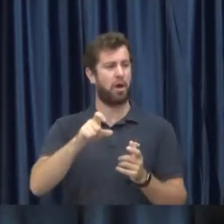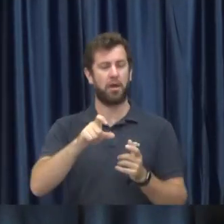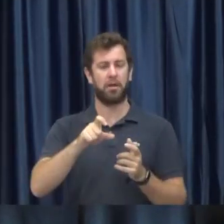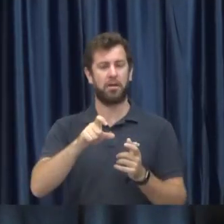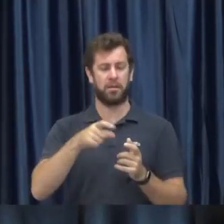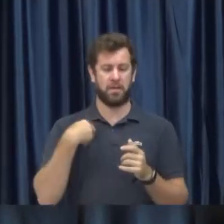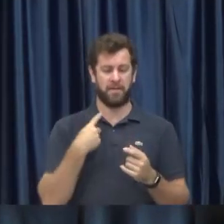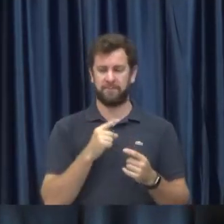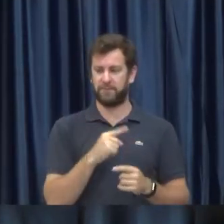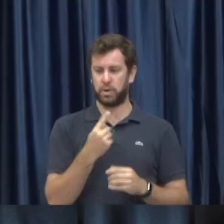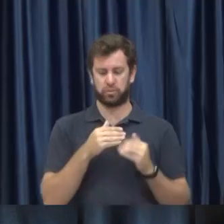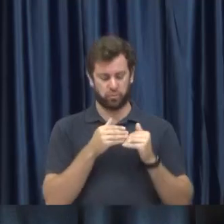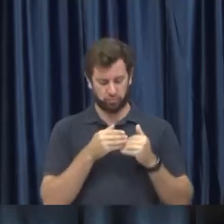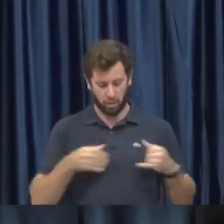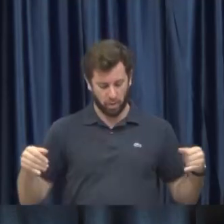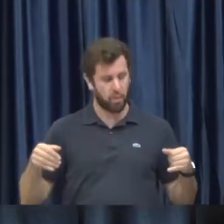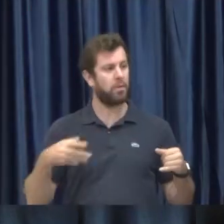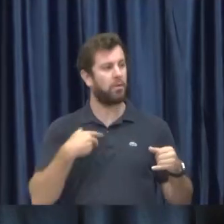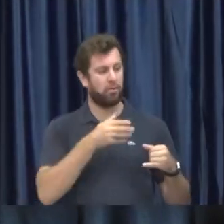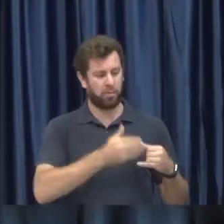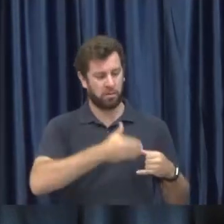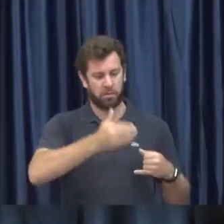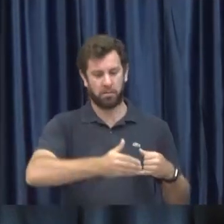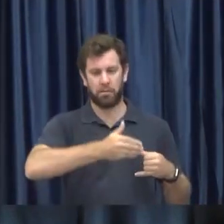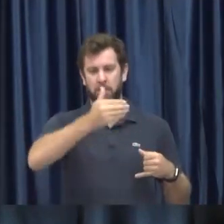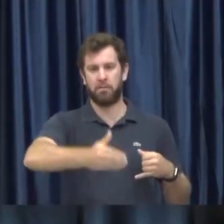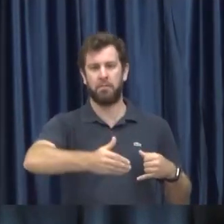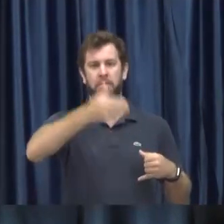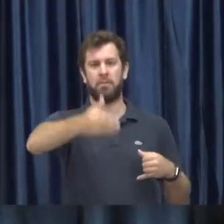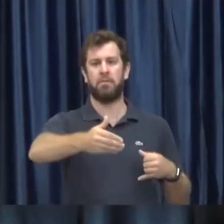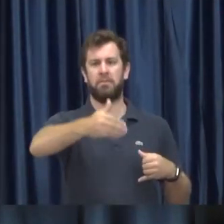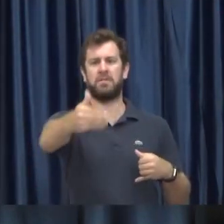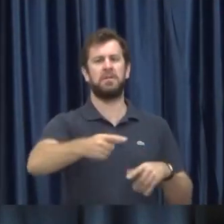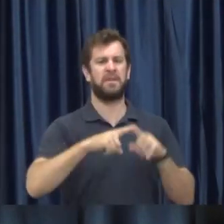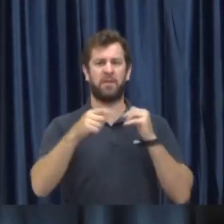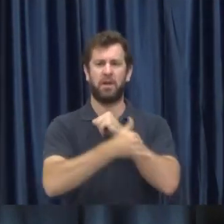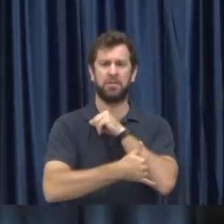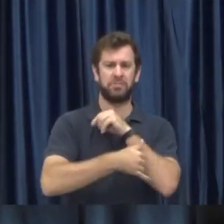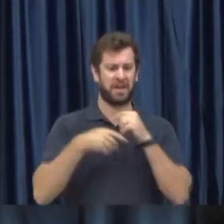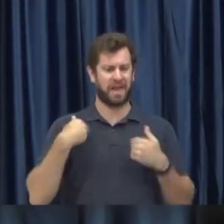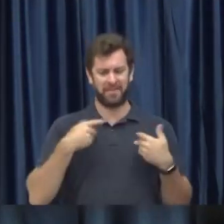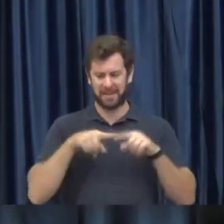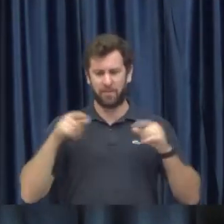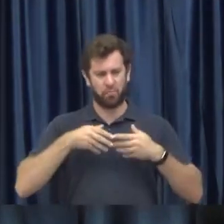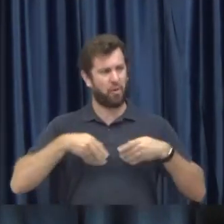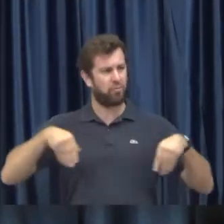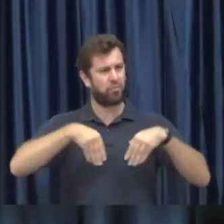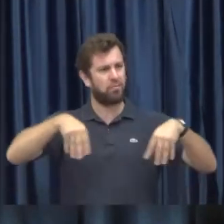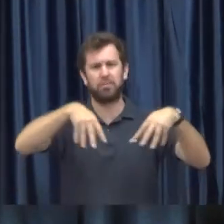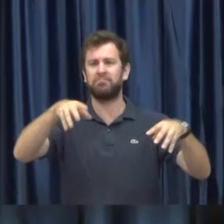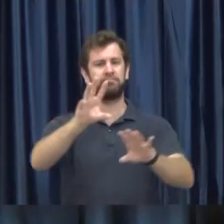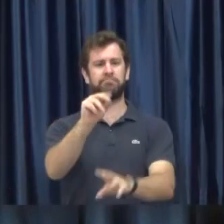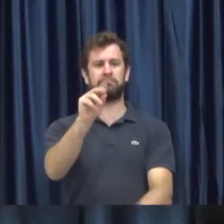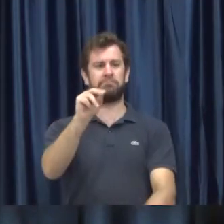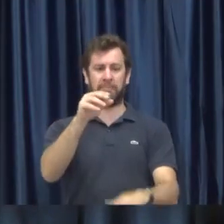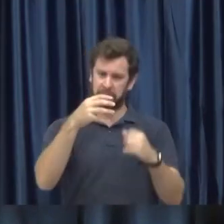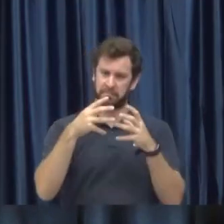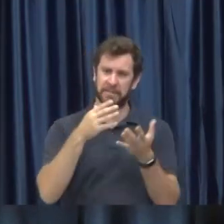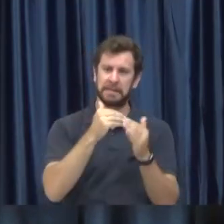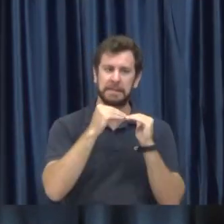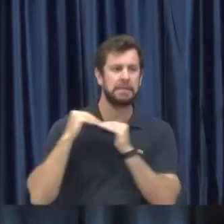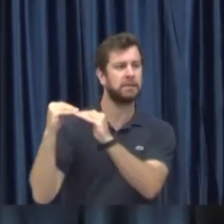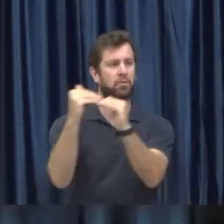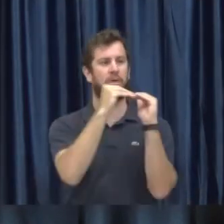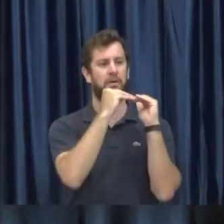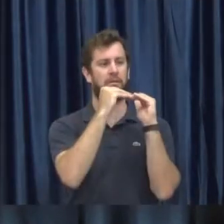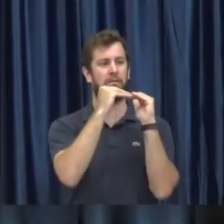first row for one nation and a second row for another nation. It is equality. That is